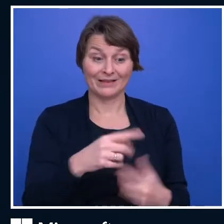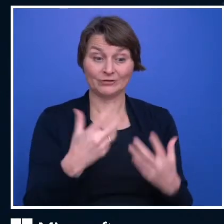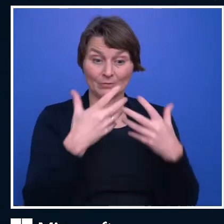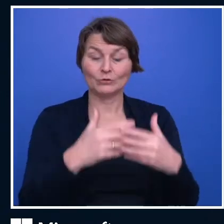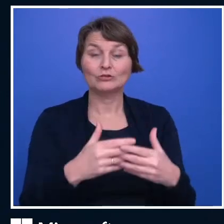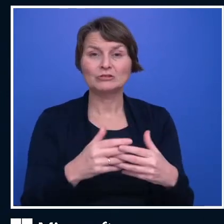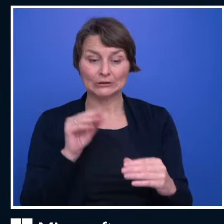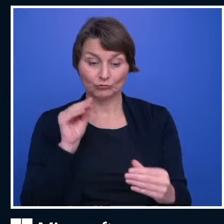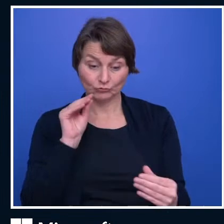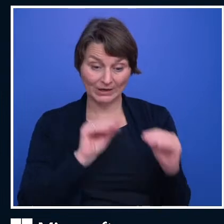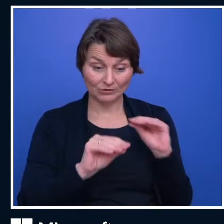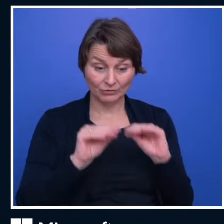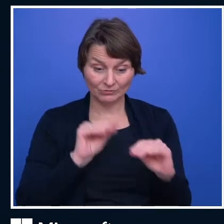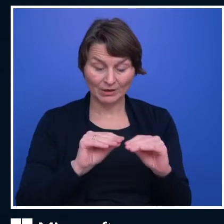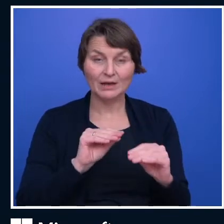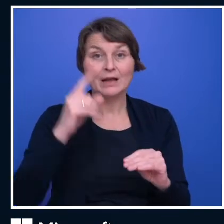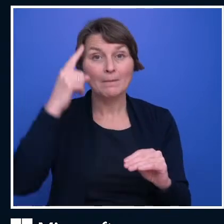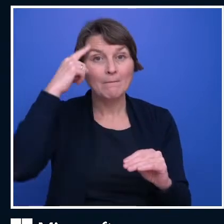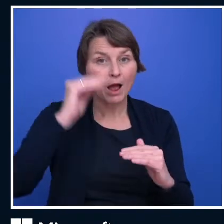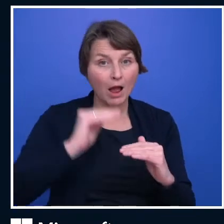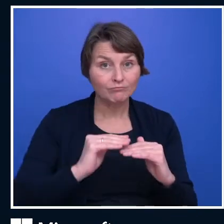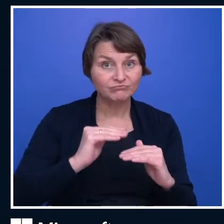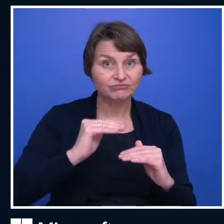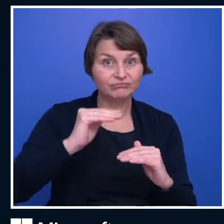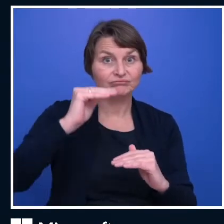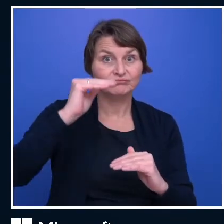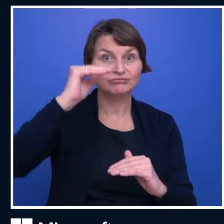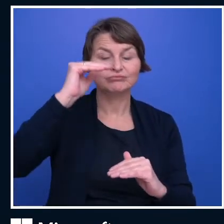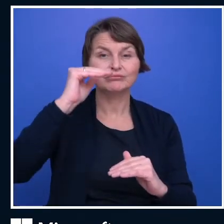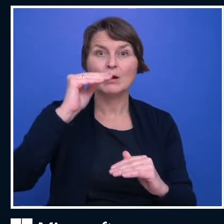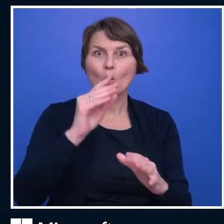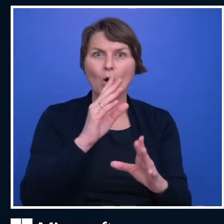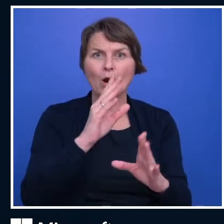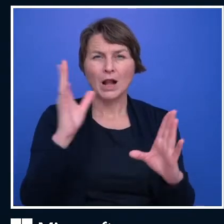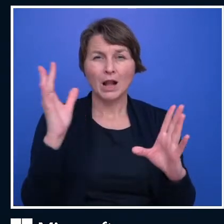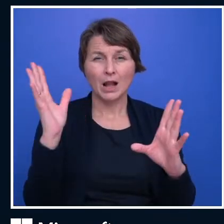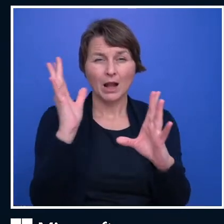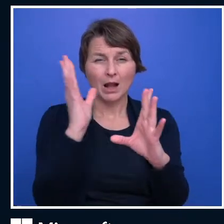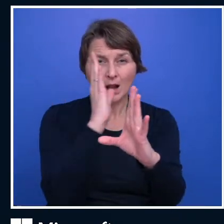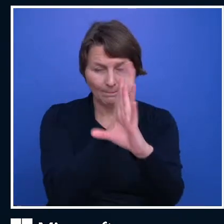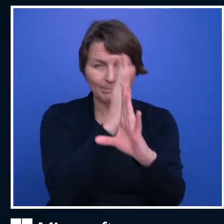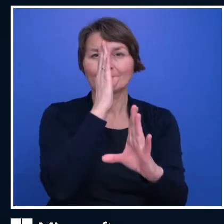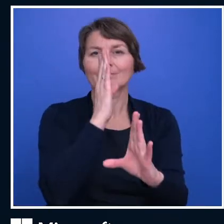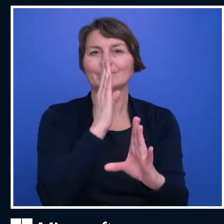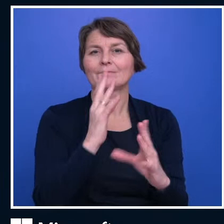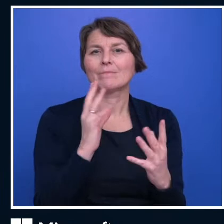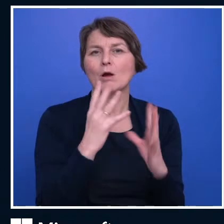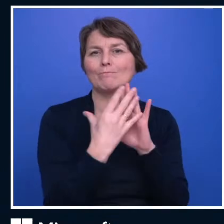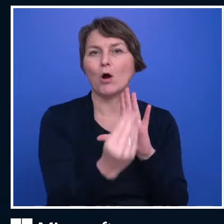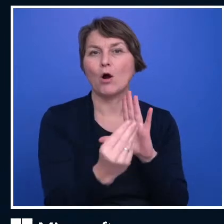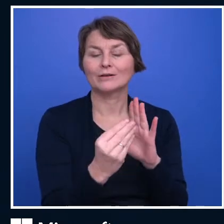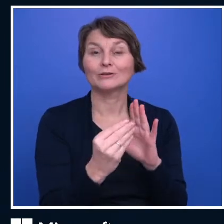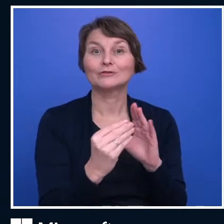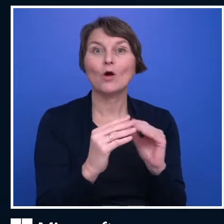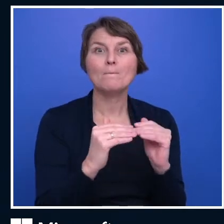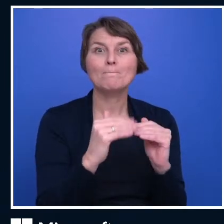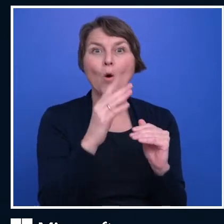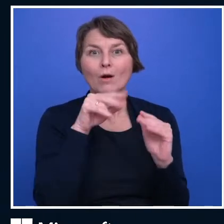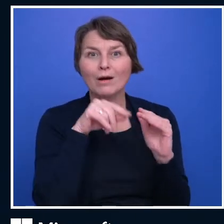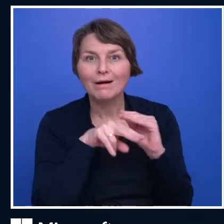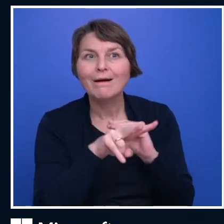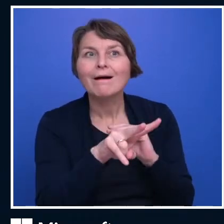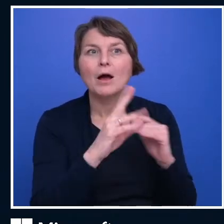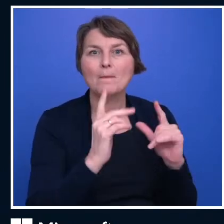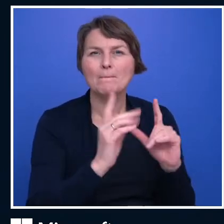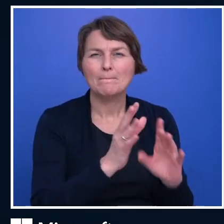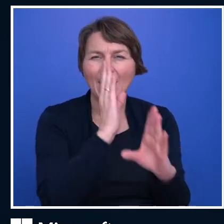accurate model. And so in short, data comes in, patterns are determined, and predictions come out that can be validated for